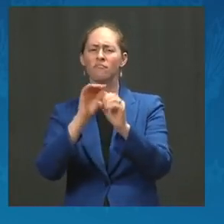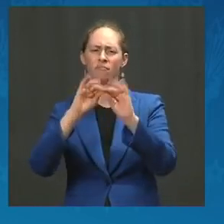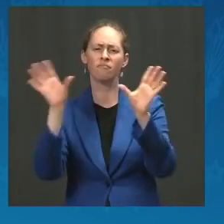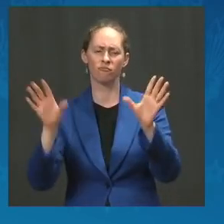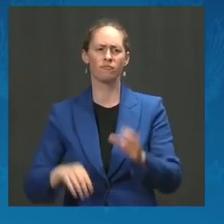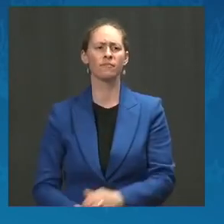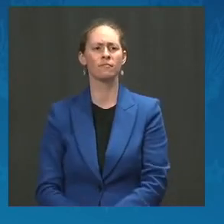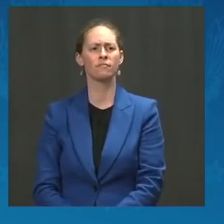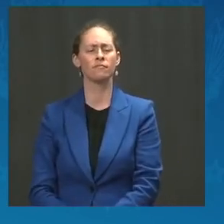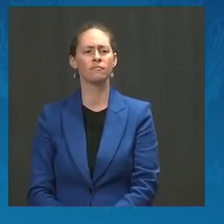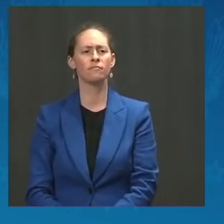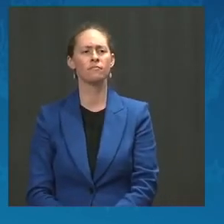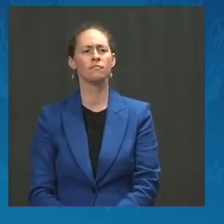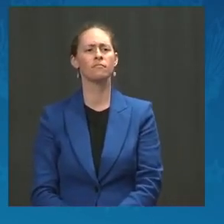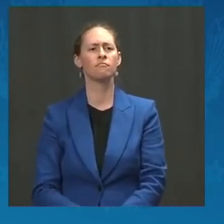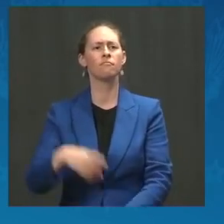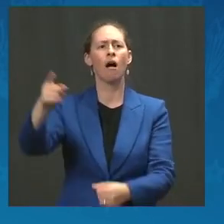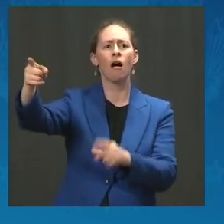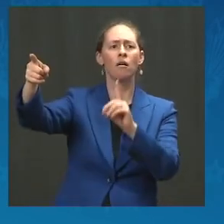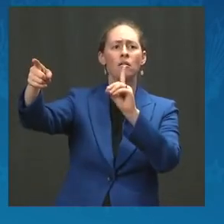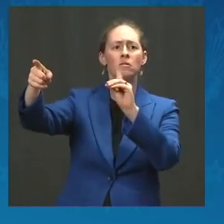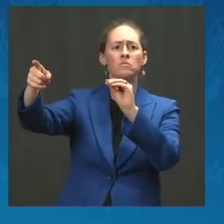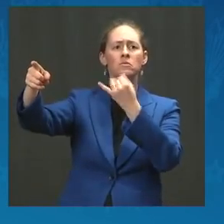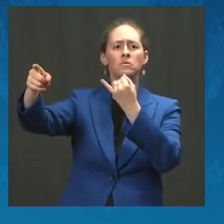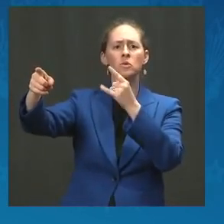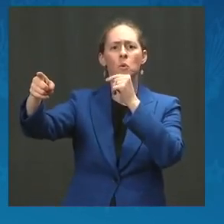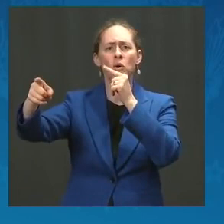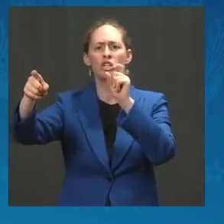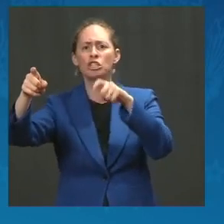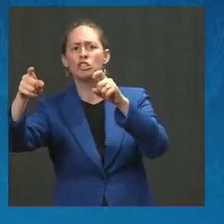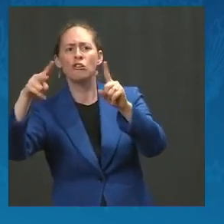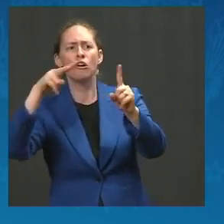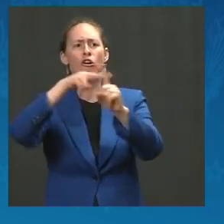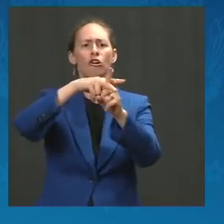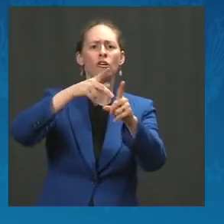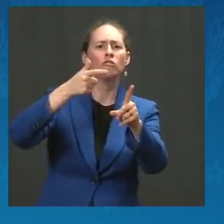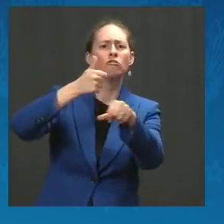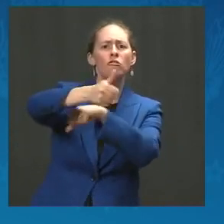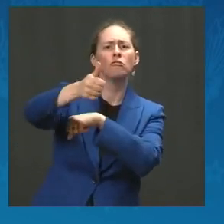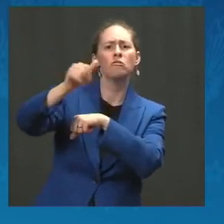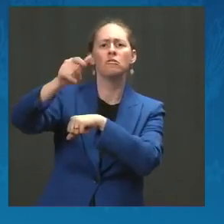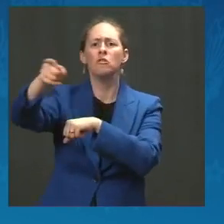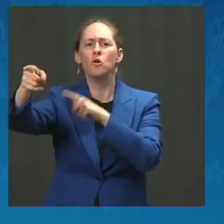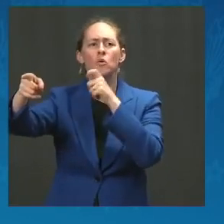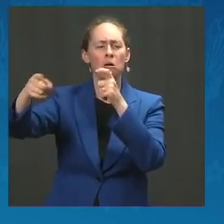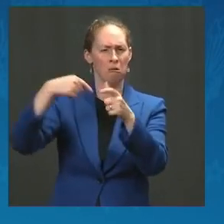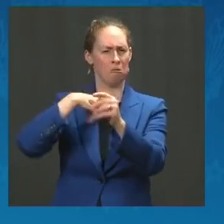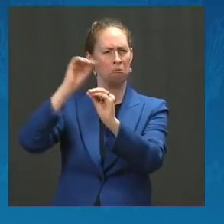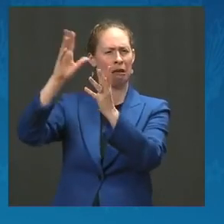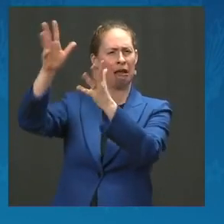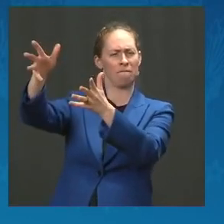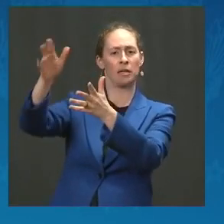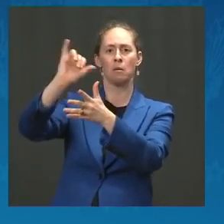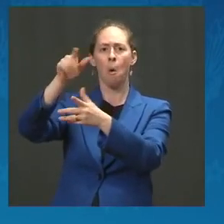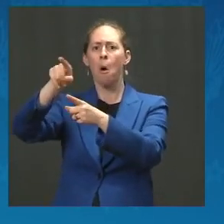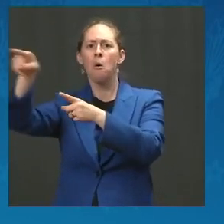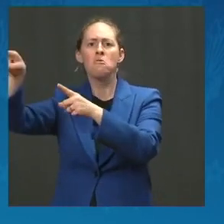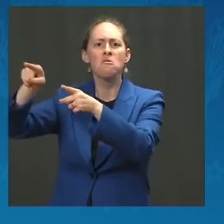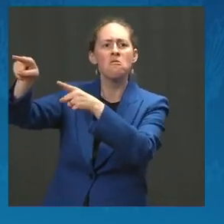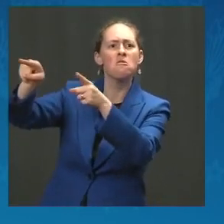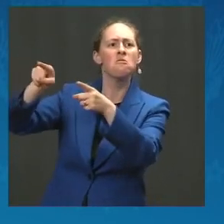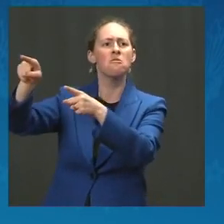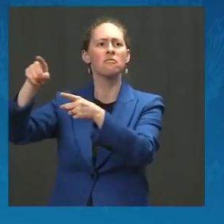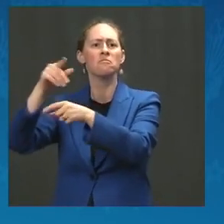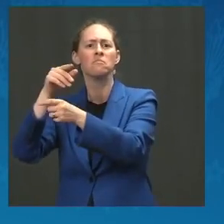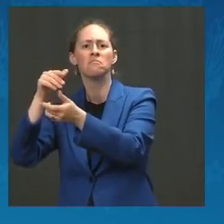in the Justice Department who they should prosecute, and I would not tell the health industry, the government health entities, what they